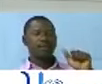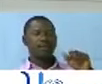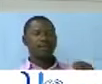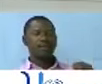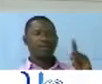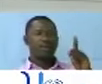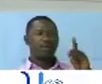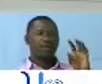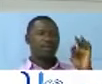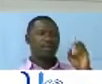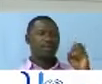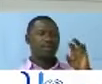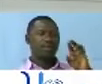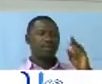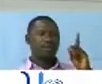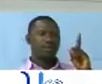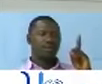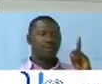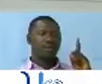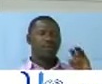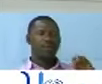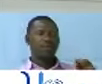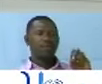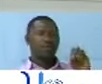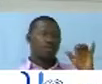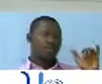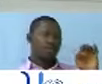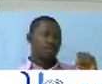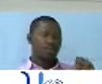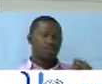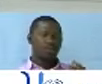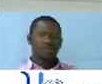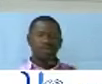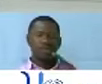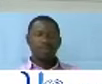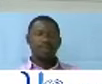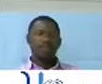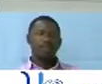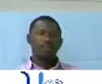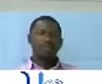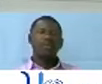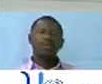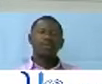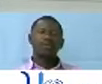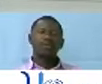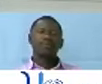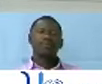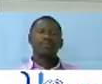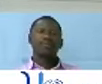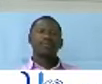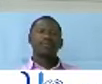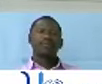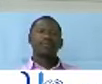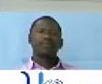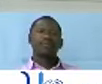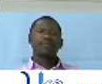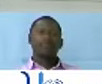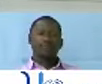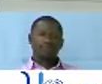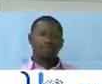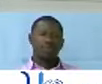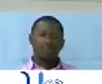deputy president of the SADC Law Society. Mo nak mo nekkon ki nga xamne ni mo jité tofon ci ki